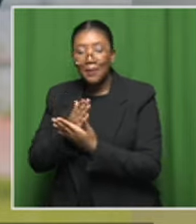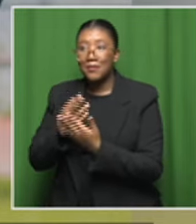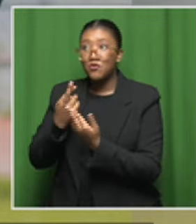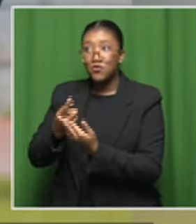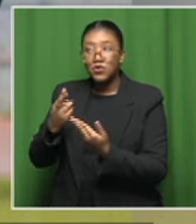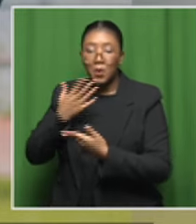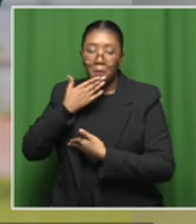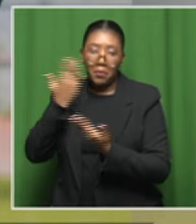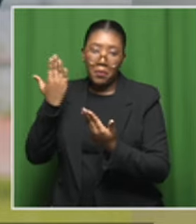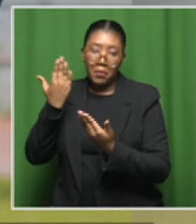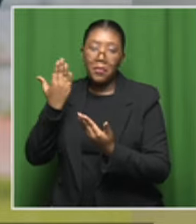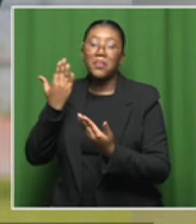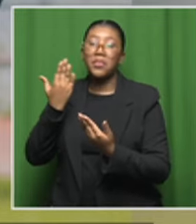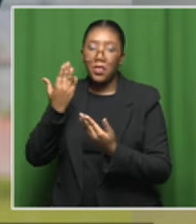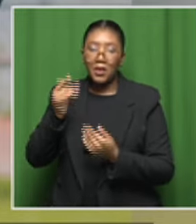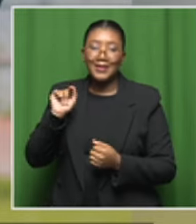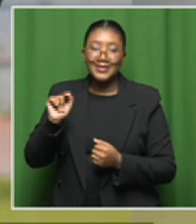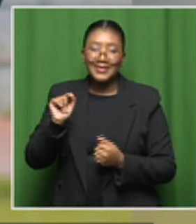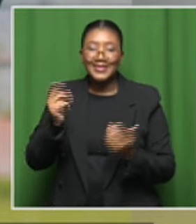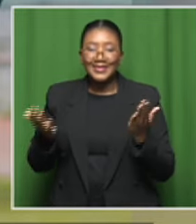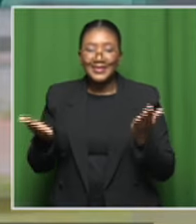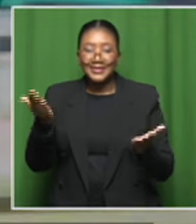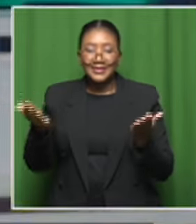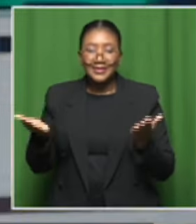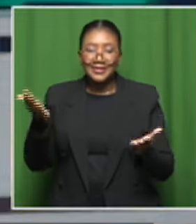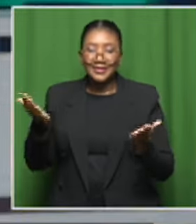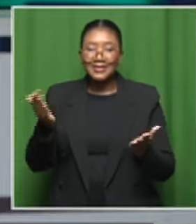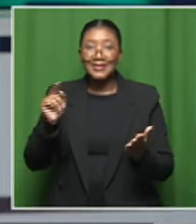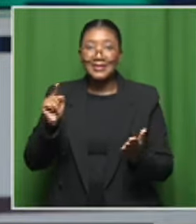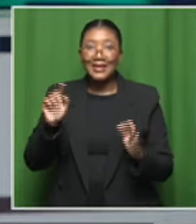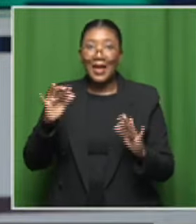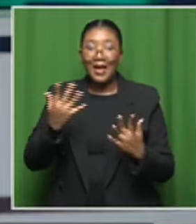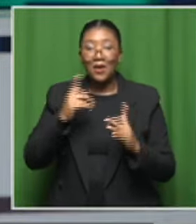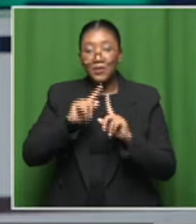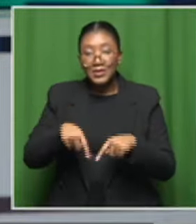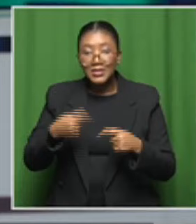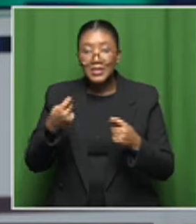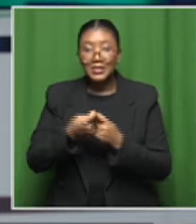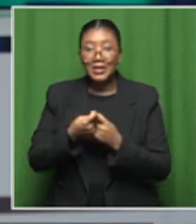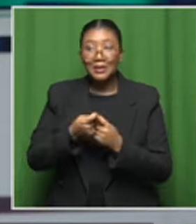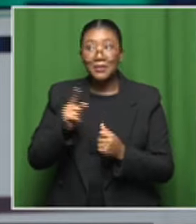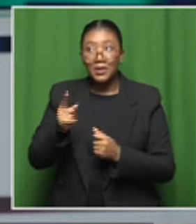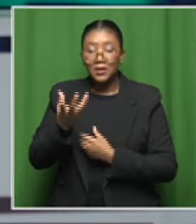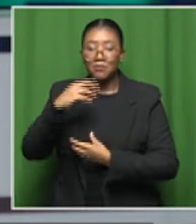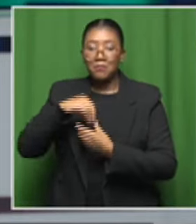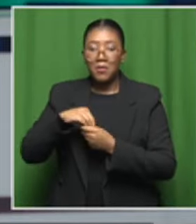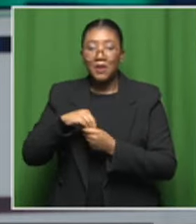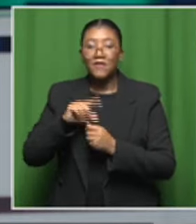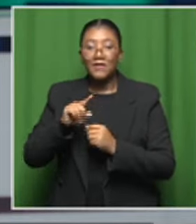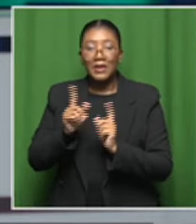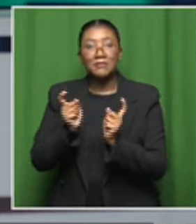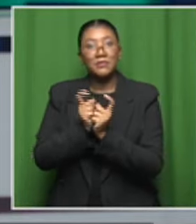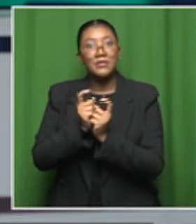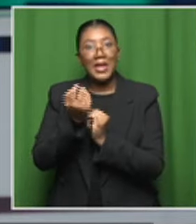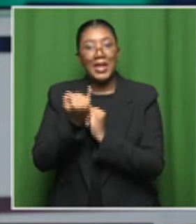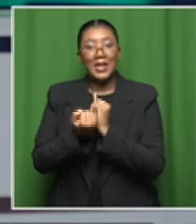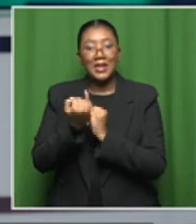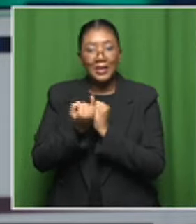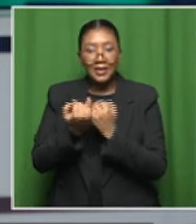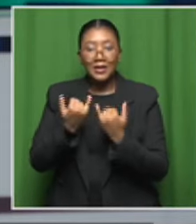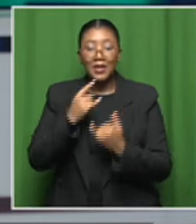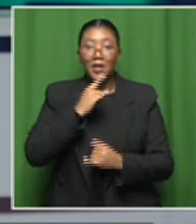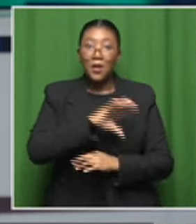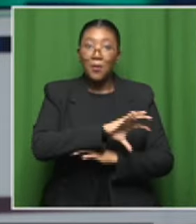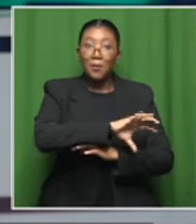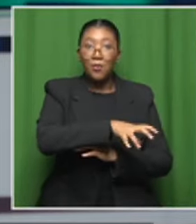resources, and it's just basically a matter of saying, how do we now highlight our teams that are currently in our league? How do you highlight our teams that are in the provincial leagues